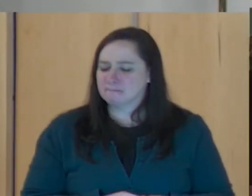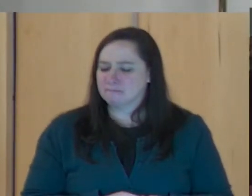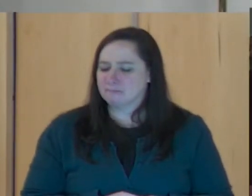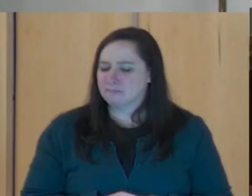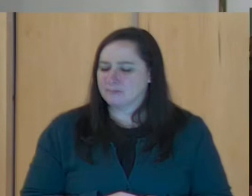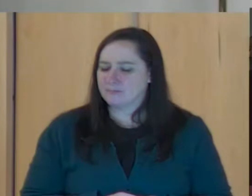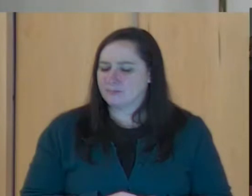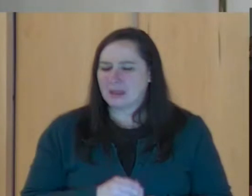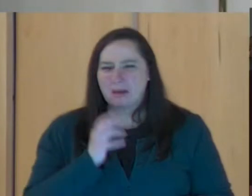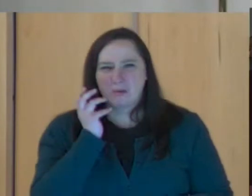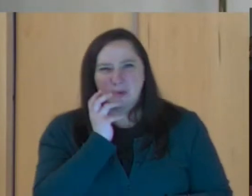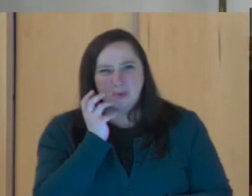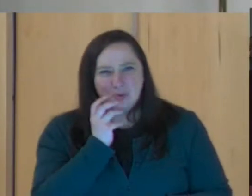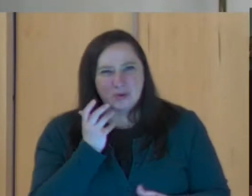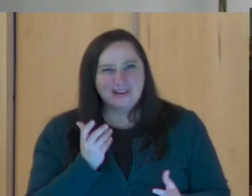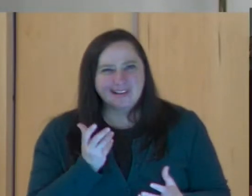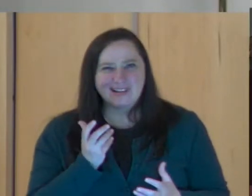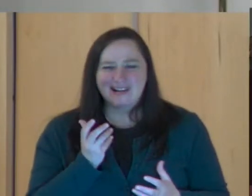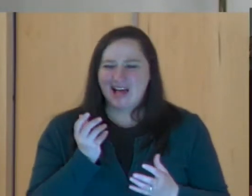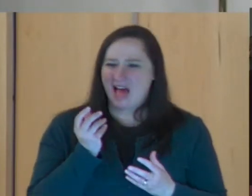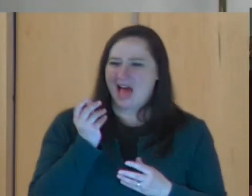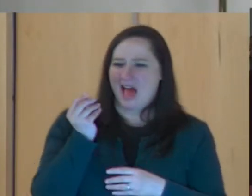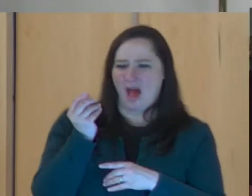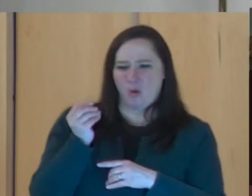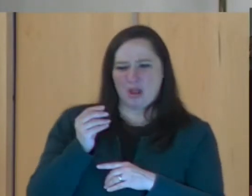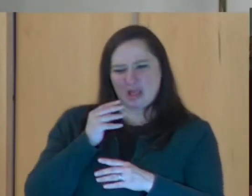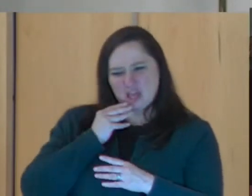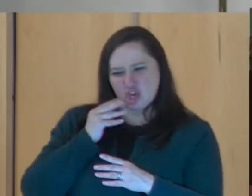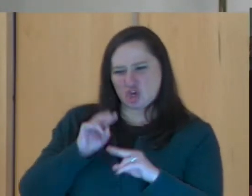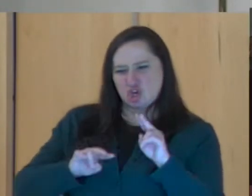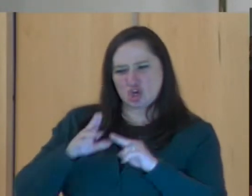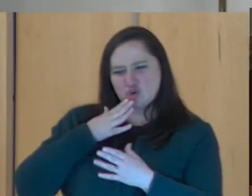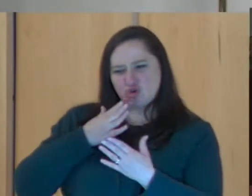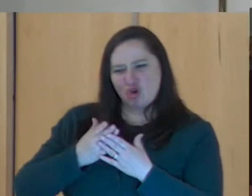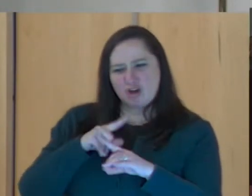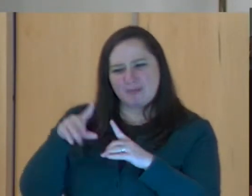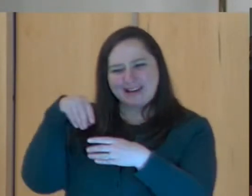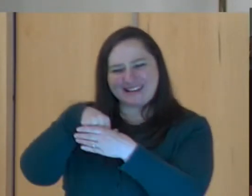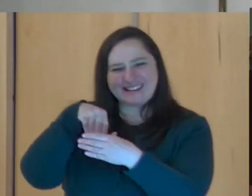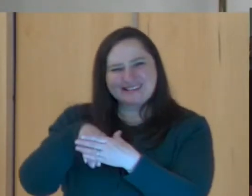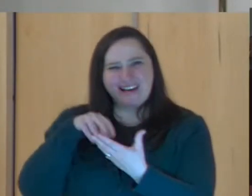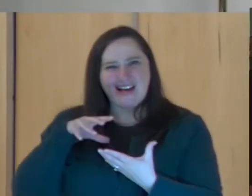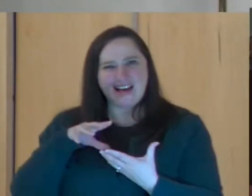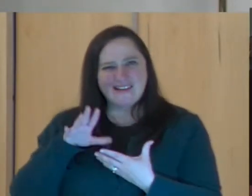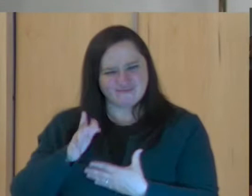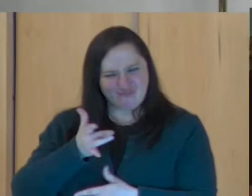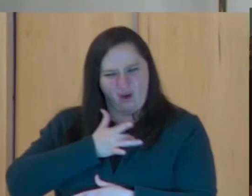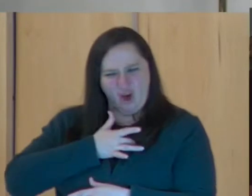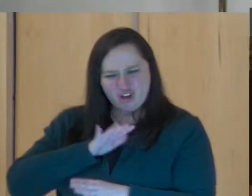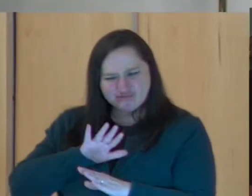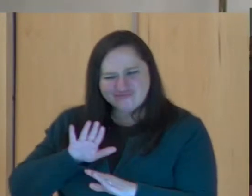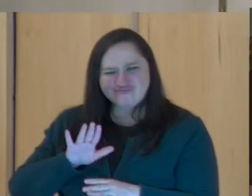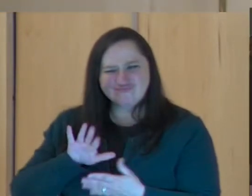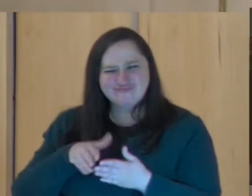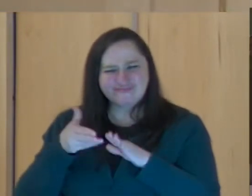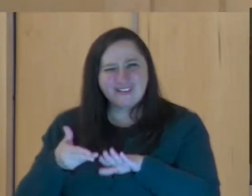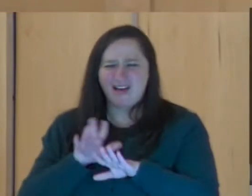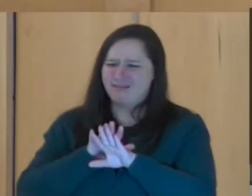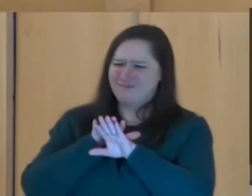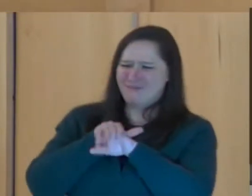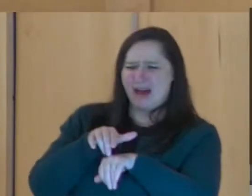What a graveyard. Outwardly good, inwardly dead. What an example of hypocrisy.